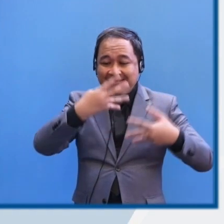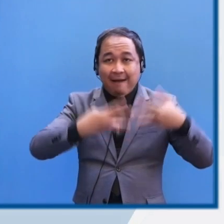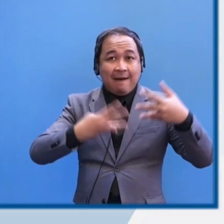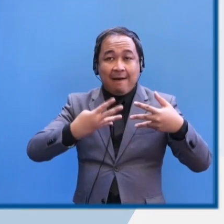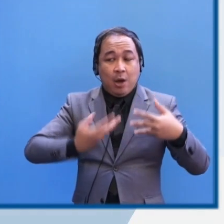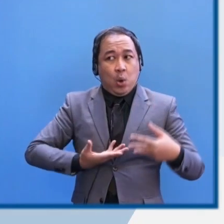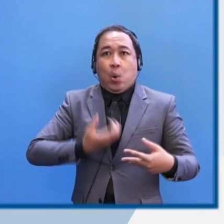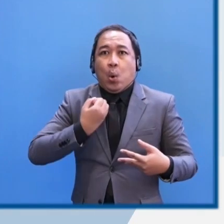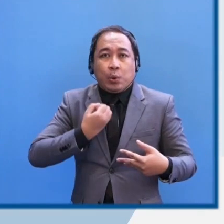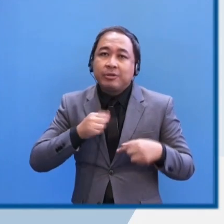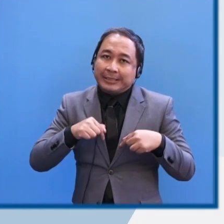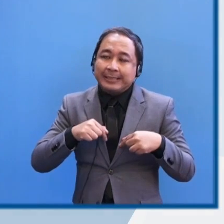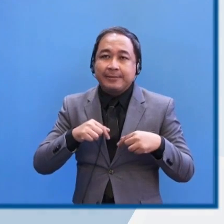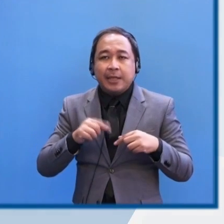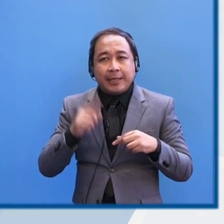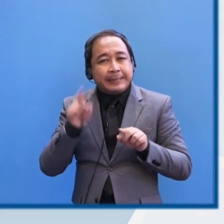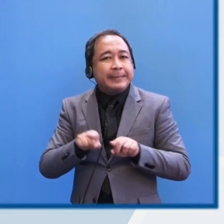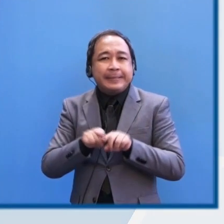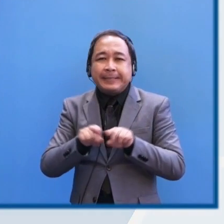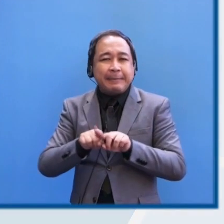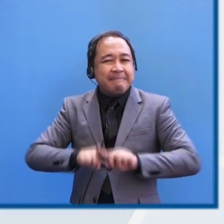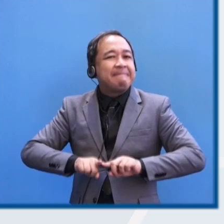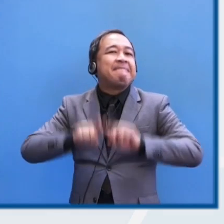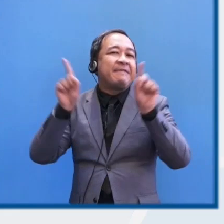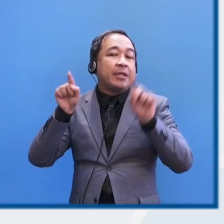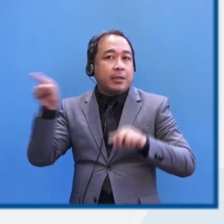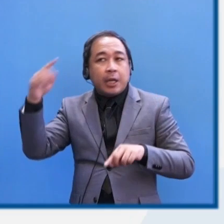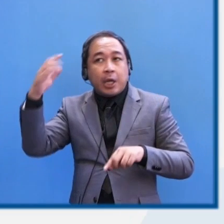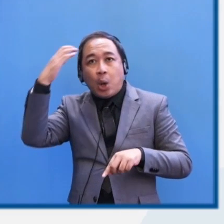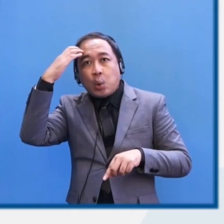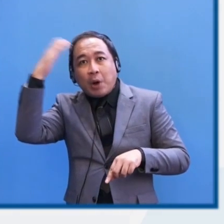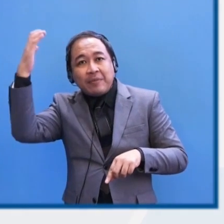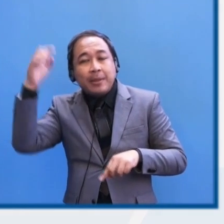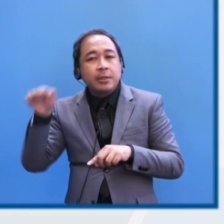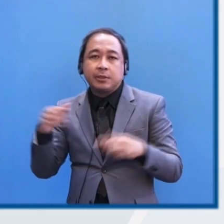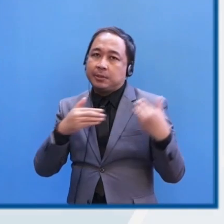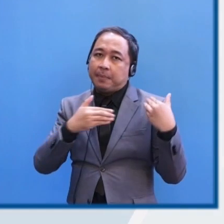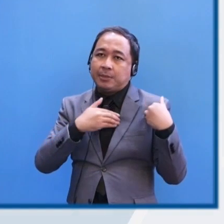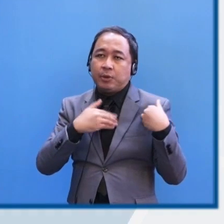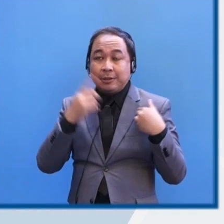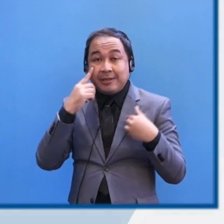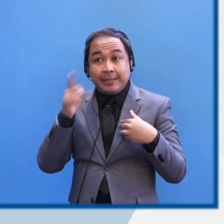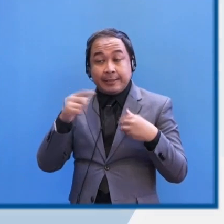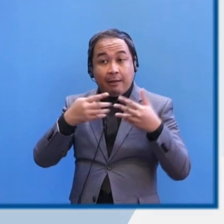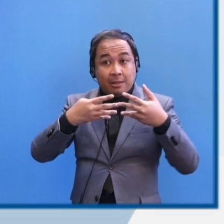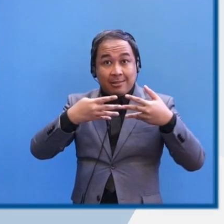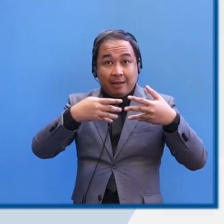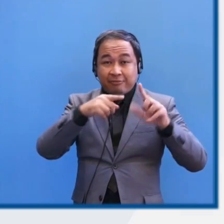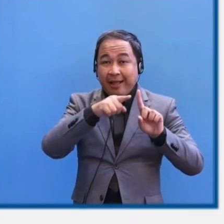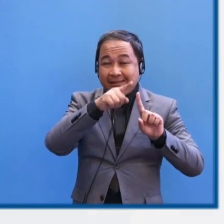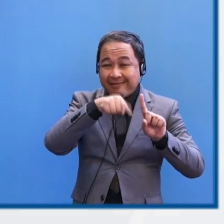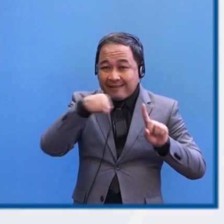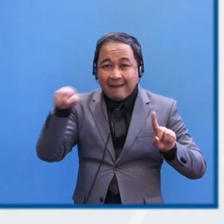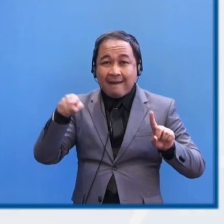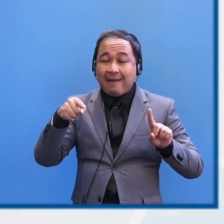are produced by the Ministry of Health, and the Health Ministry is responsible for the quality of these data. But they